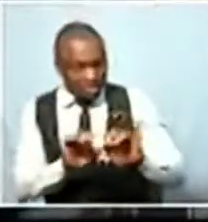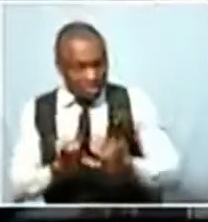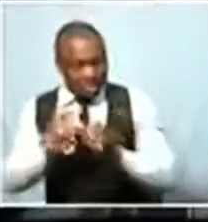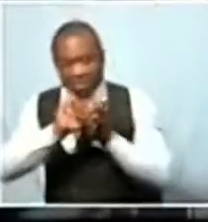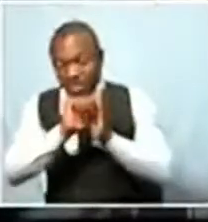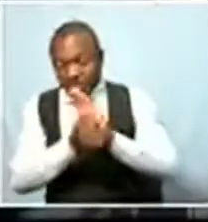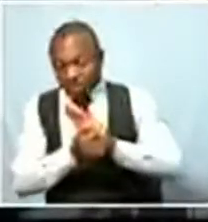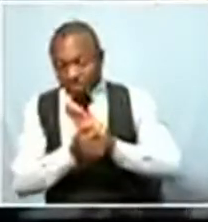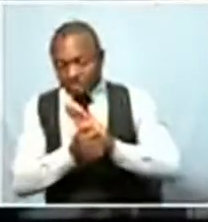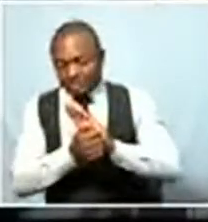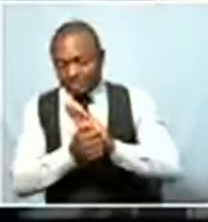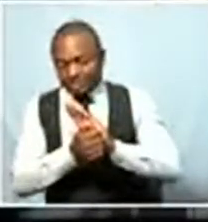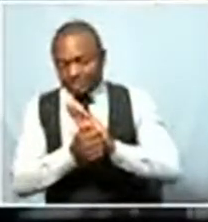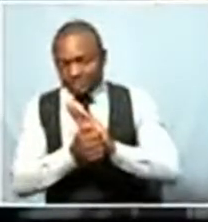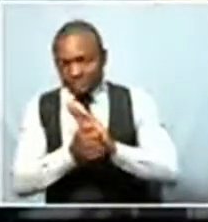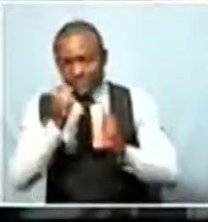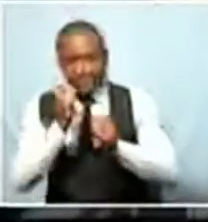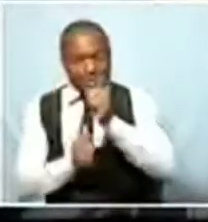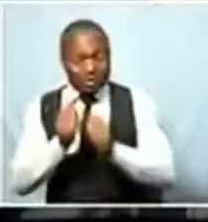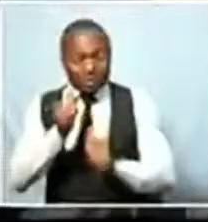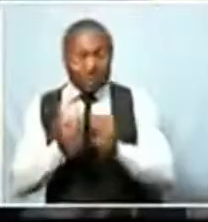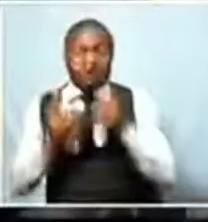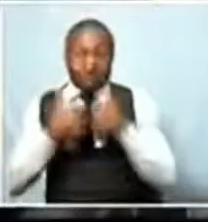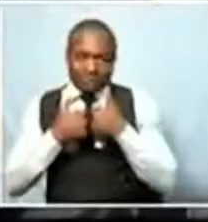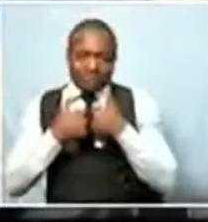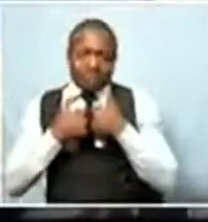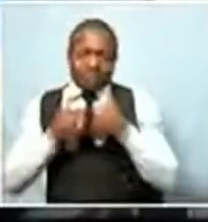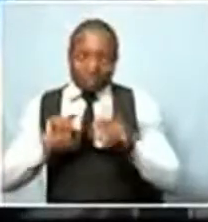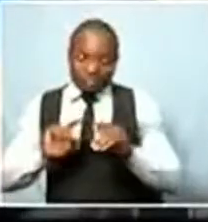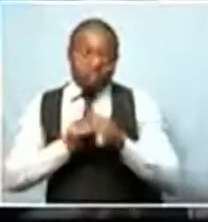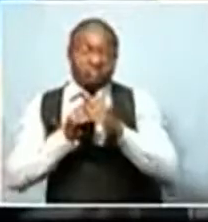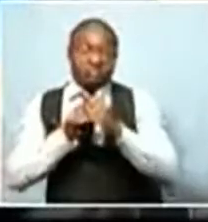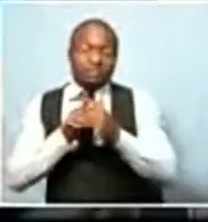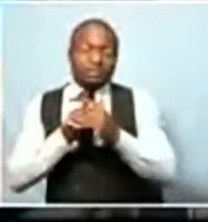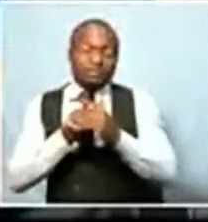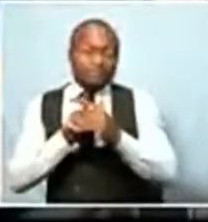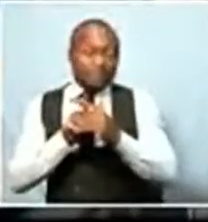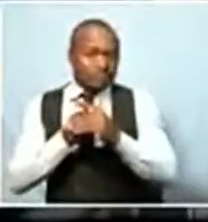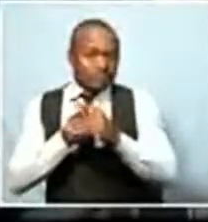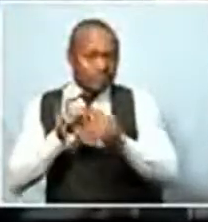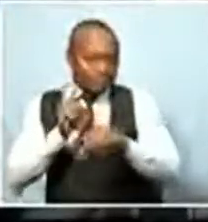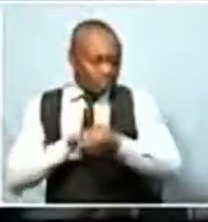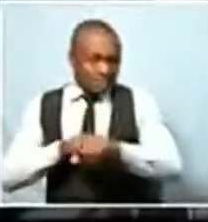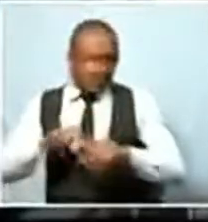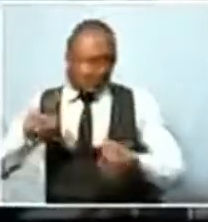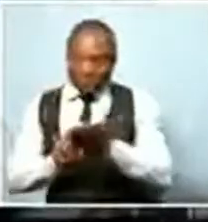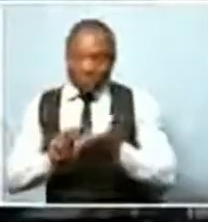which has already got the commencement order signed. But what would you choose